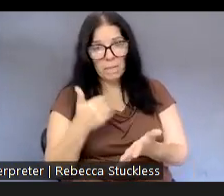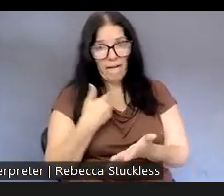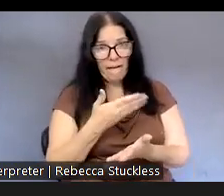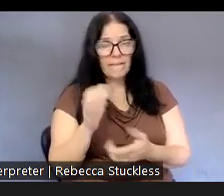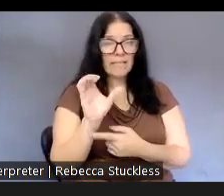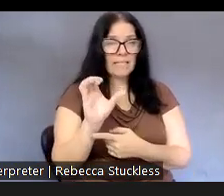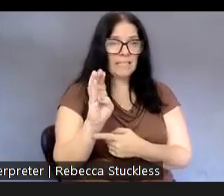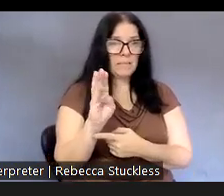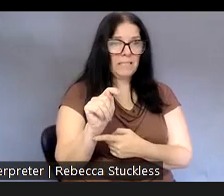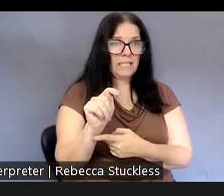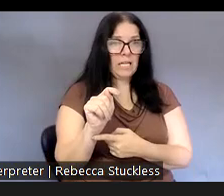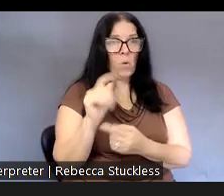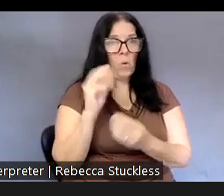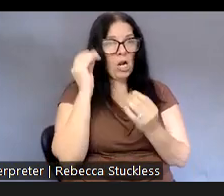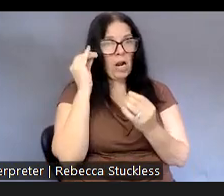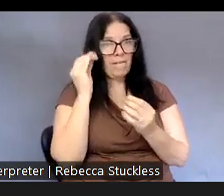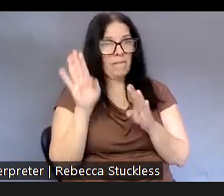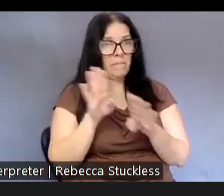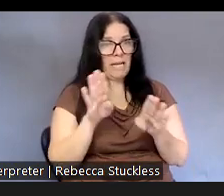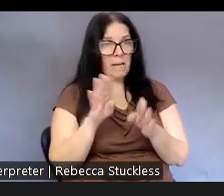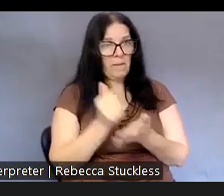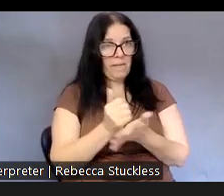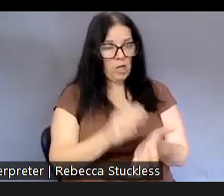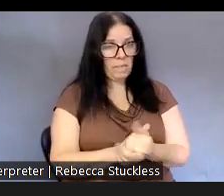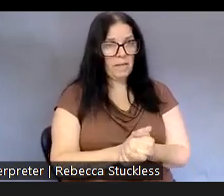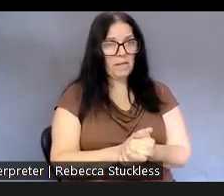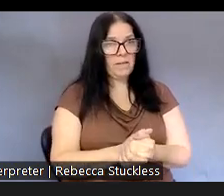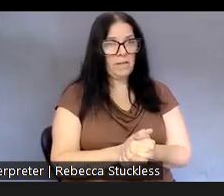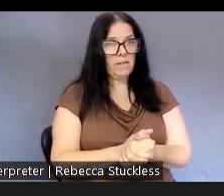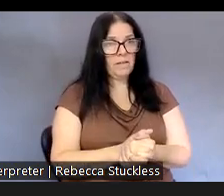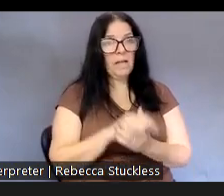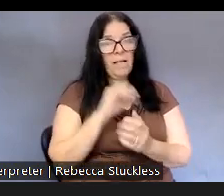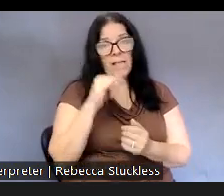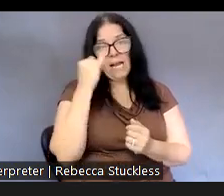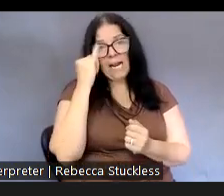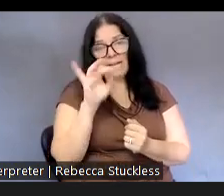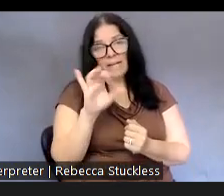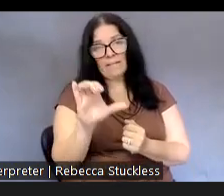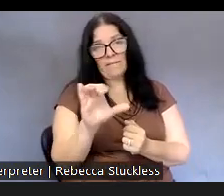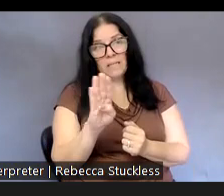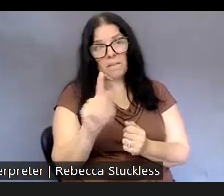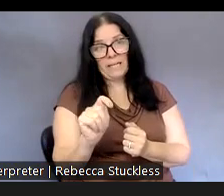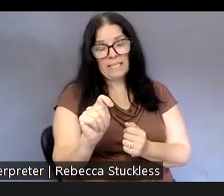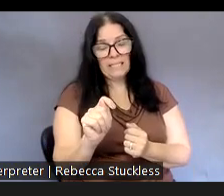cognitive behavioral therapy. The basic idea of CBT is that how you would think